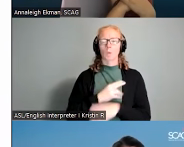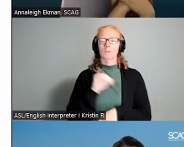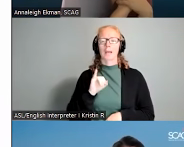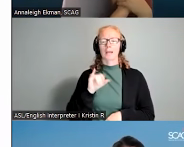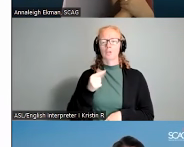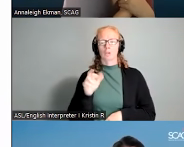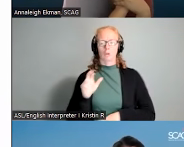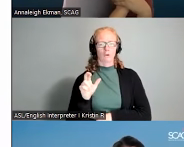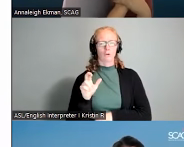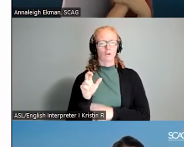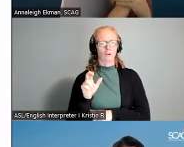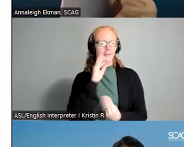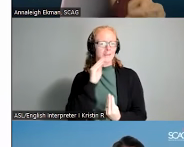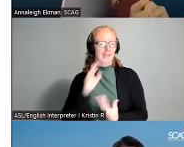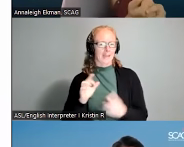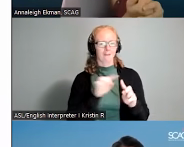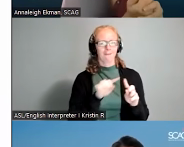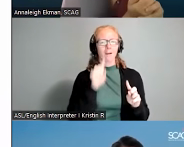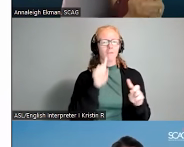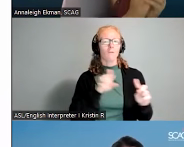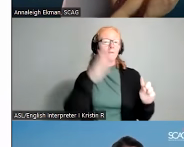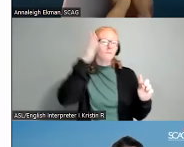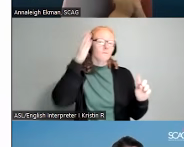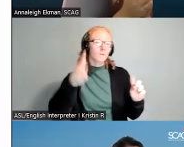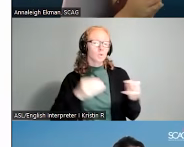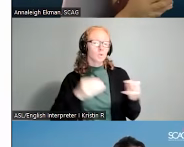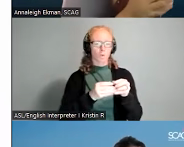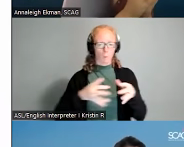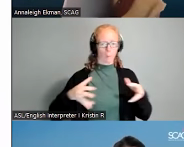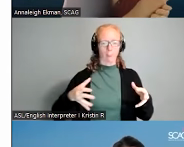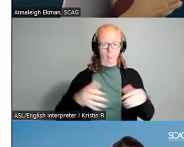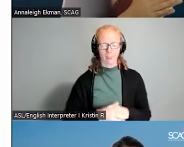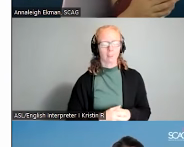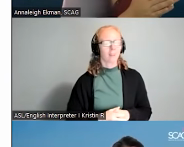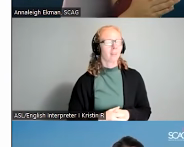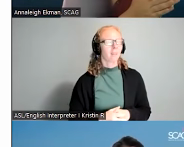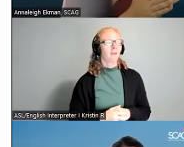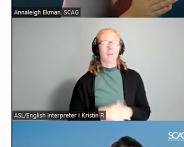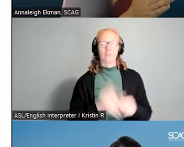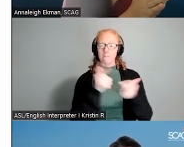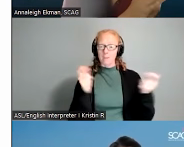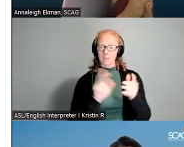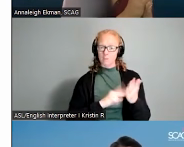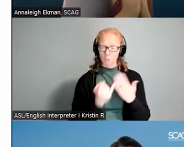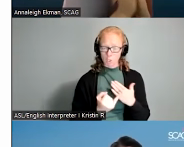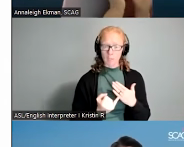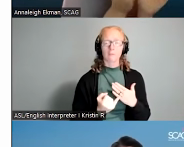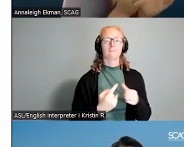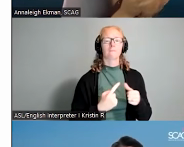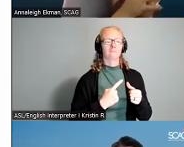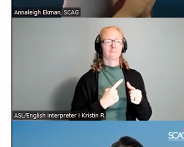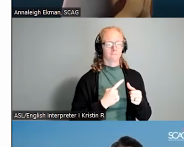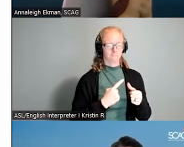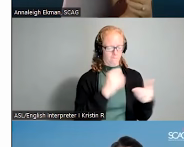to explore potential for changes in future growth patterns. We focus on the largest projects that we receive in a